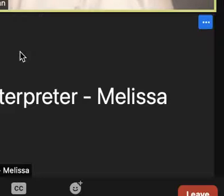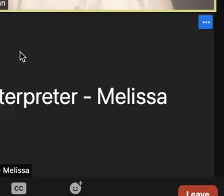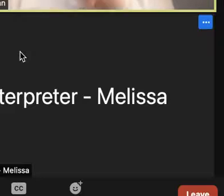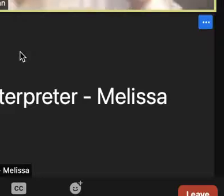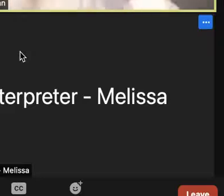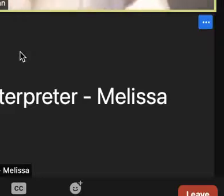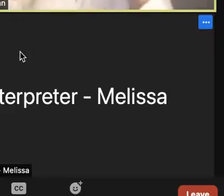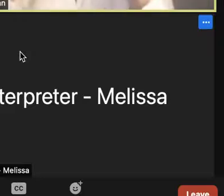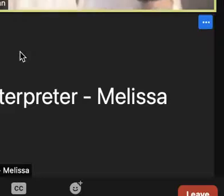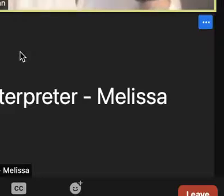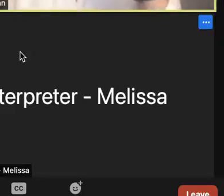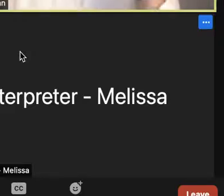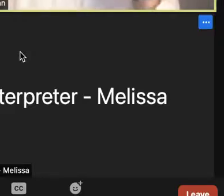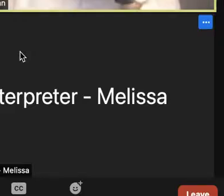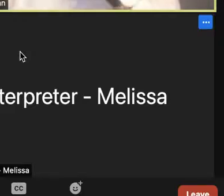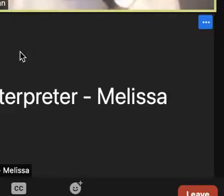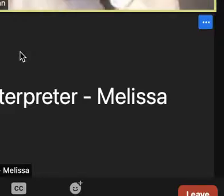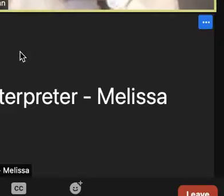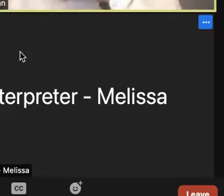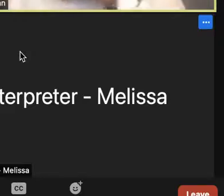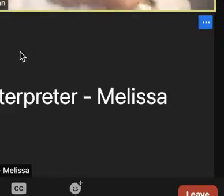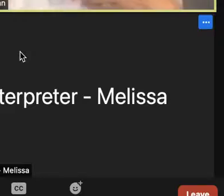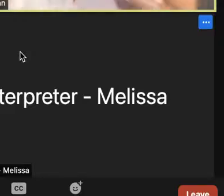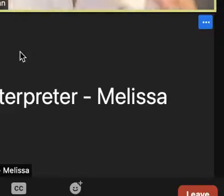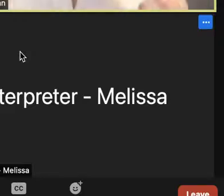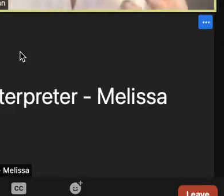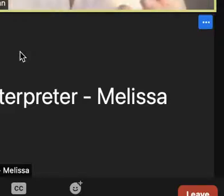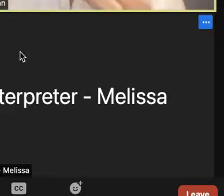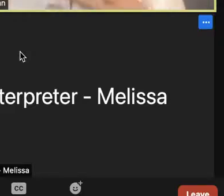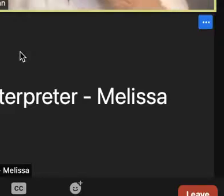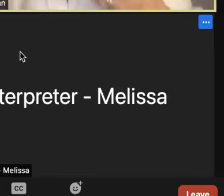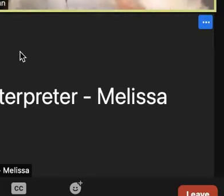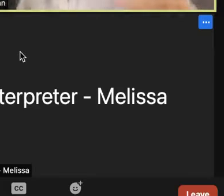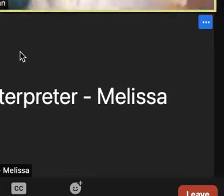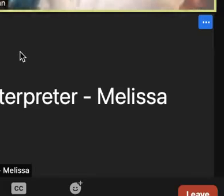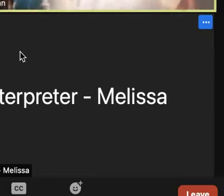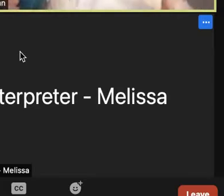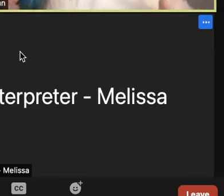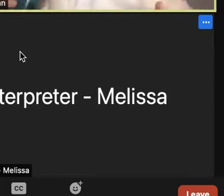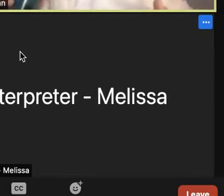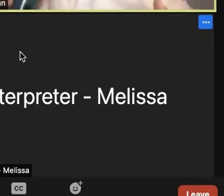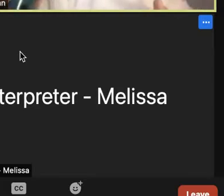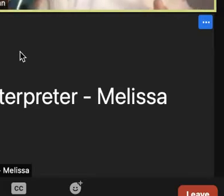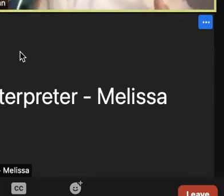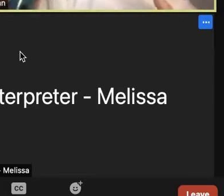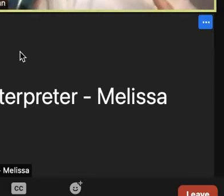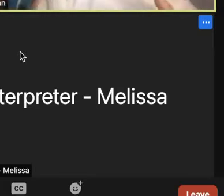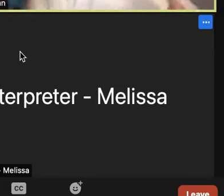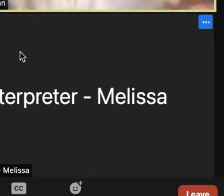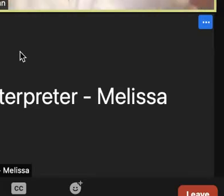well. So let's say this student looks at those images and knows what they are immediately.